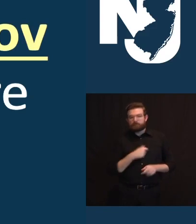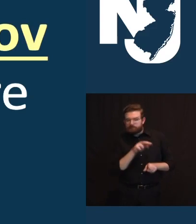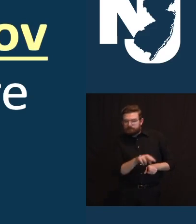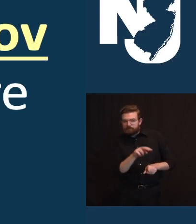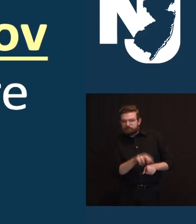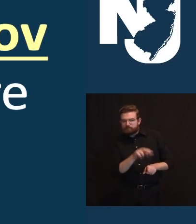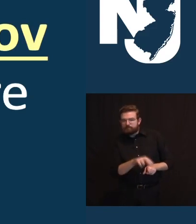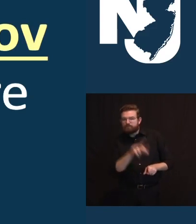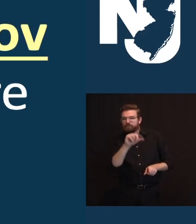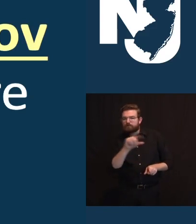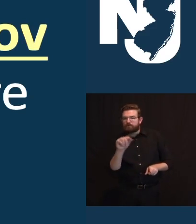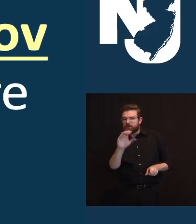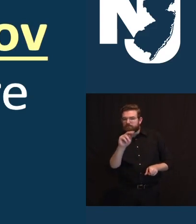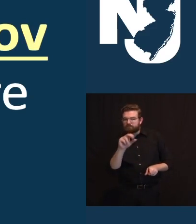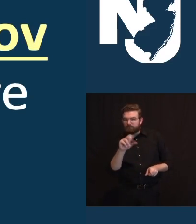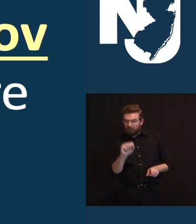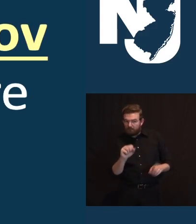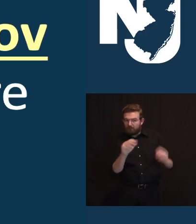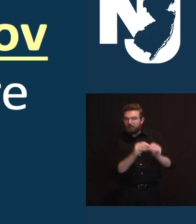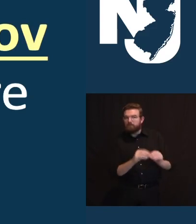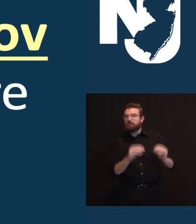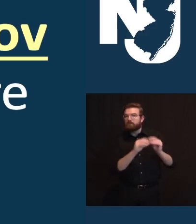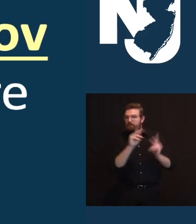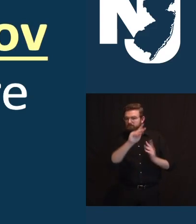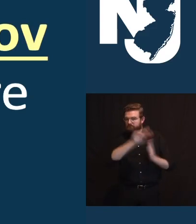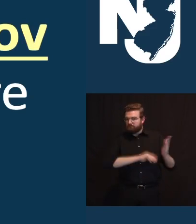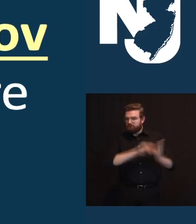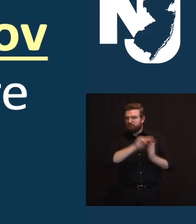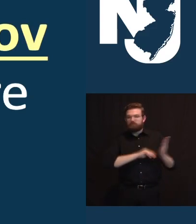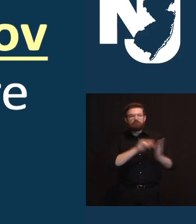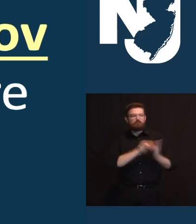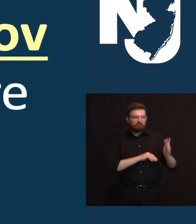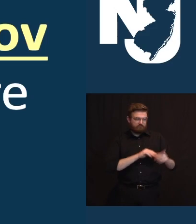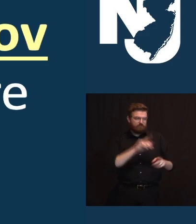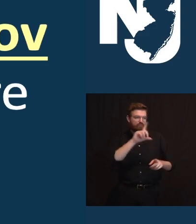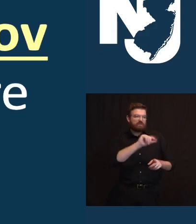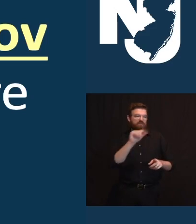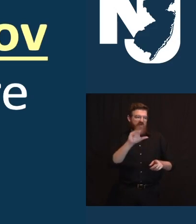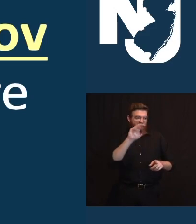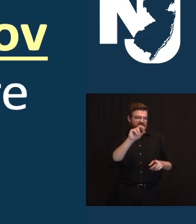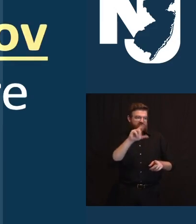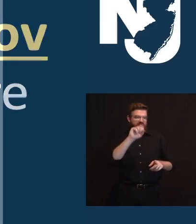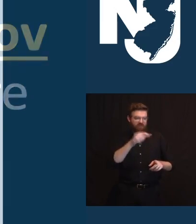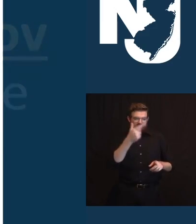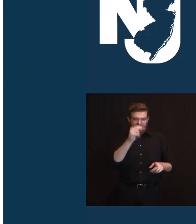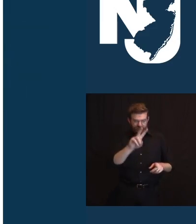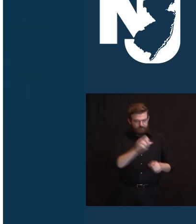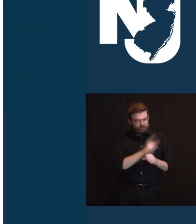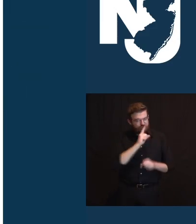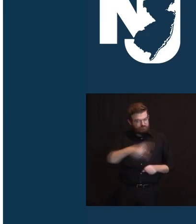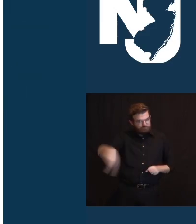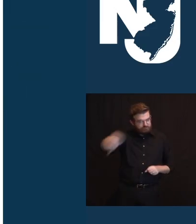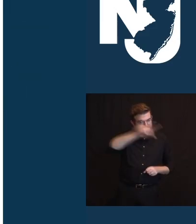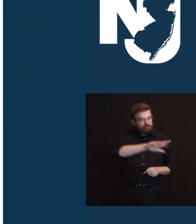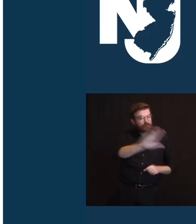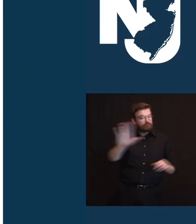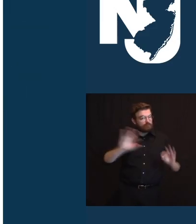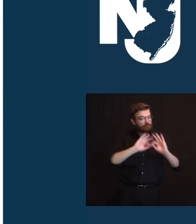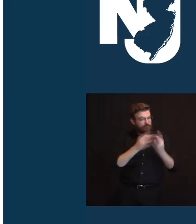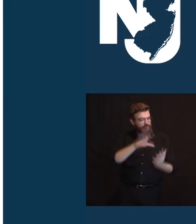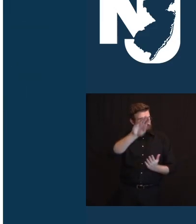to 2020census.gov and making sure you and your family is counted. So far, 64.3%